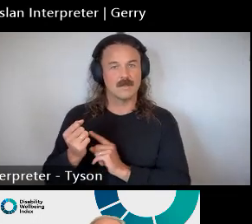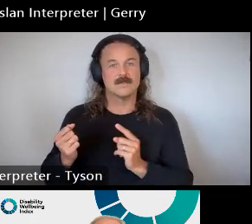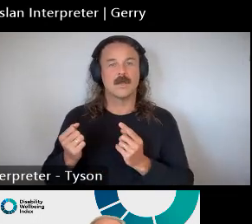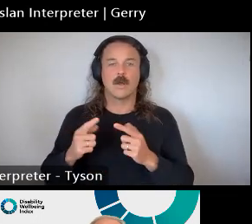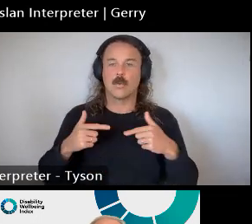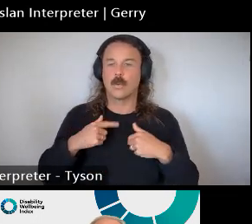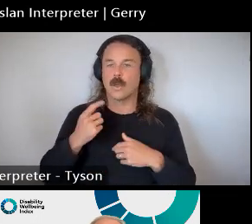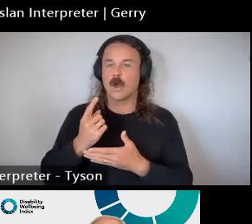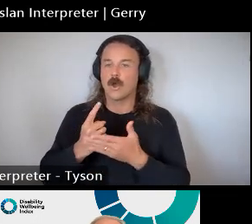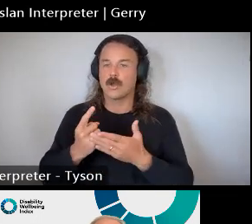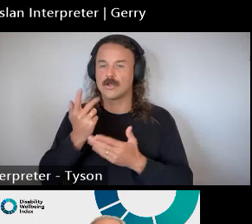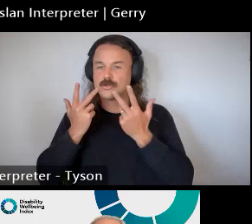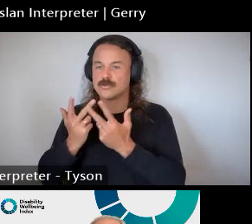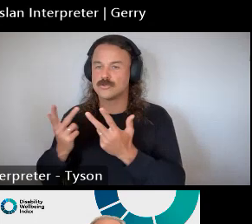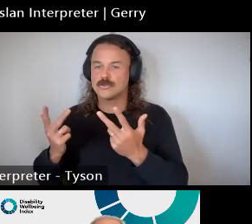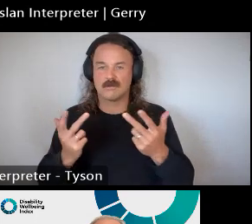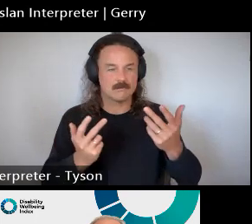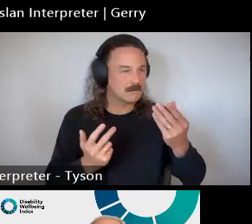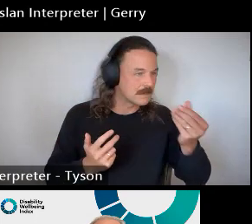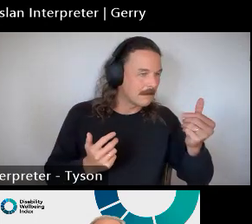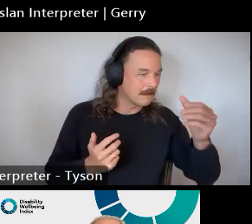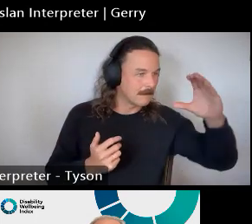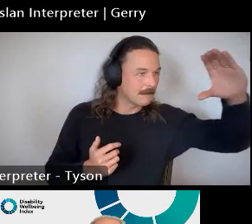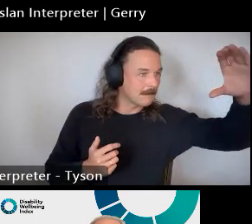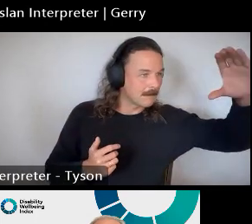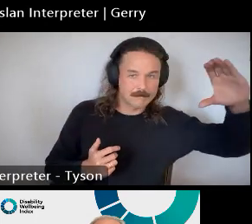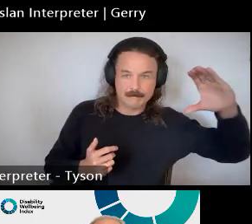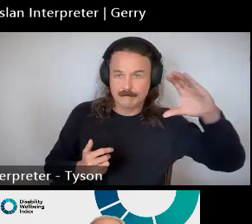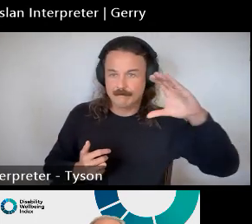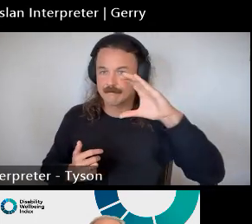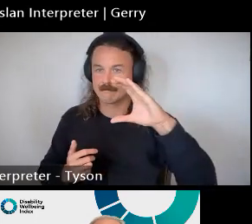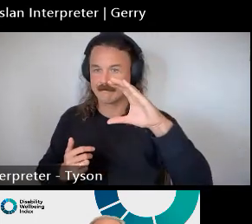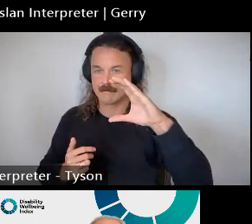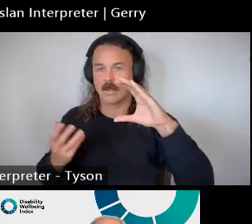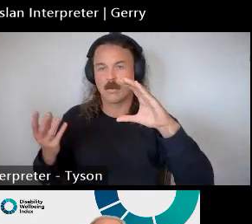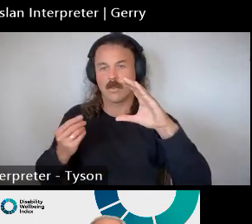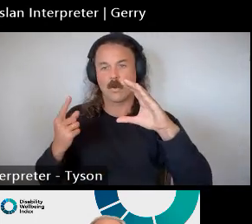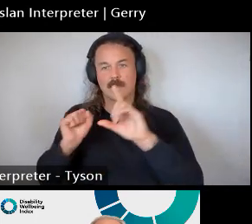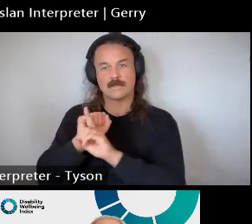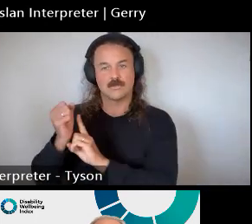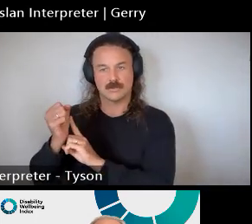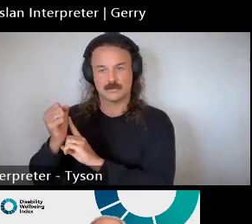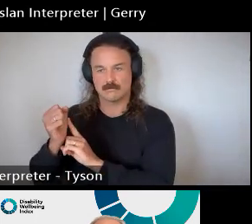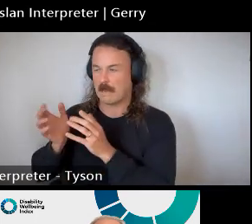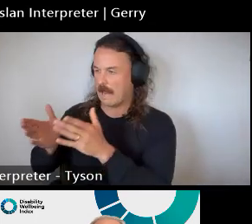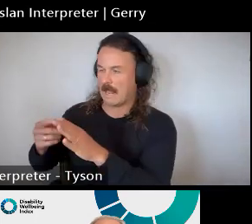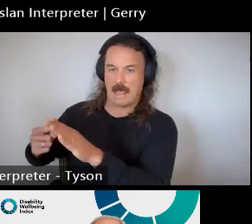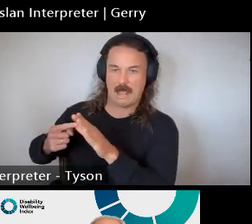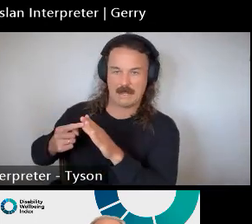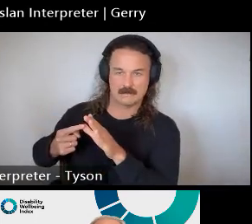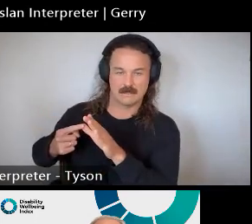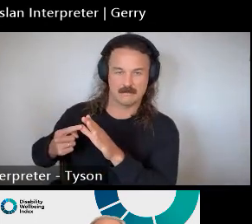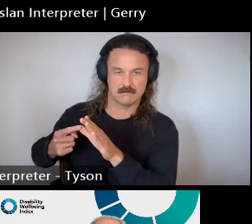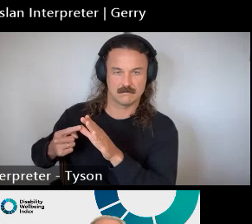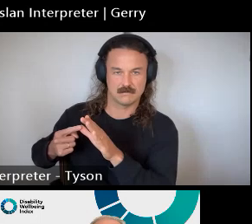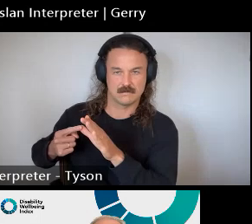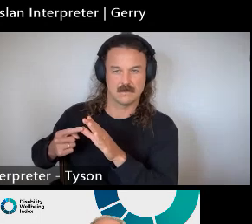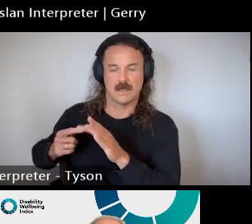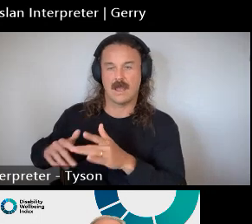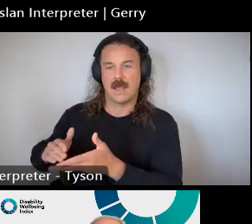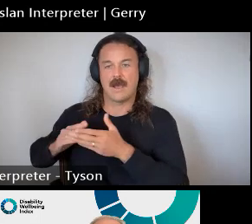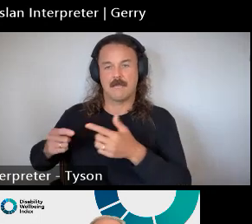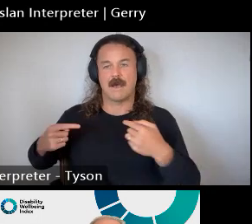well-being profile to the respondents, whereas assuming all else are equal for respondent to choose. So based